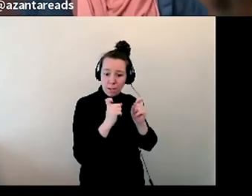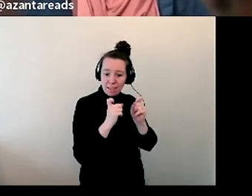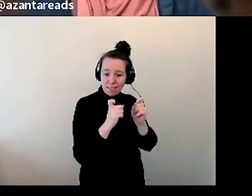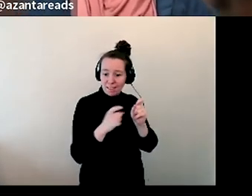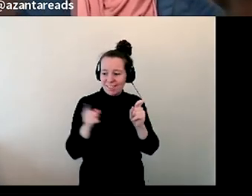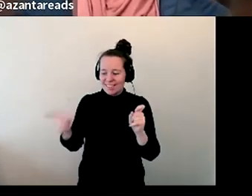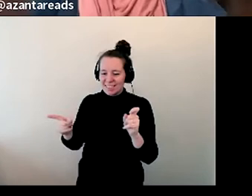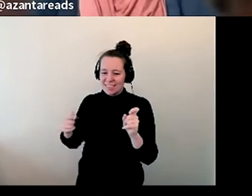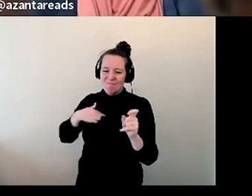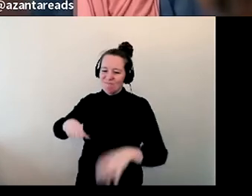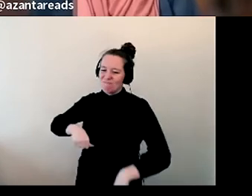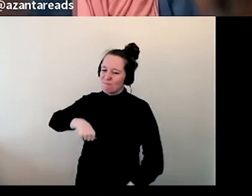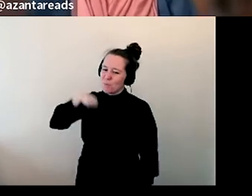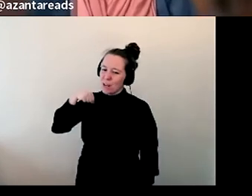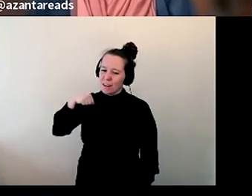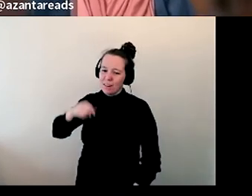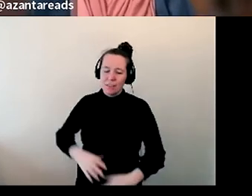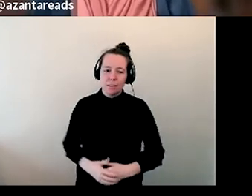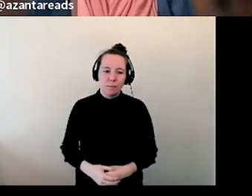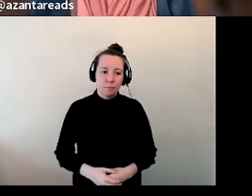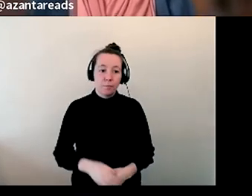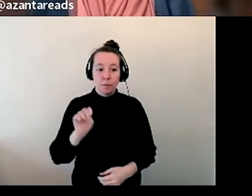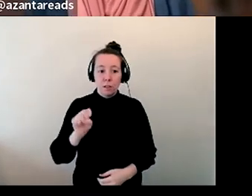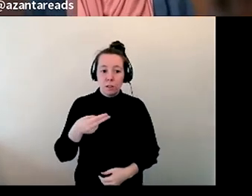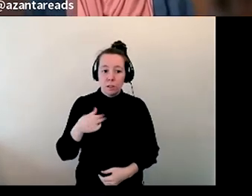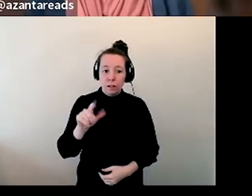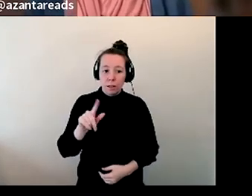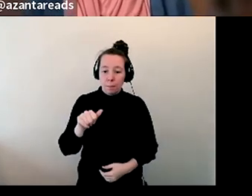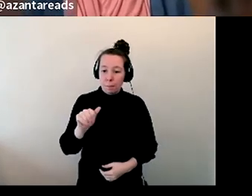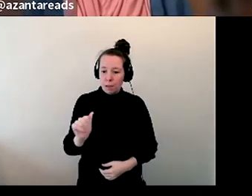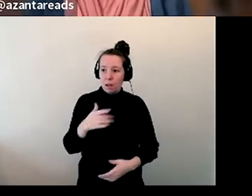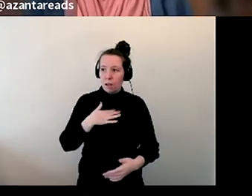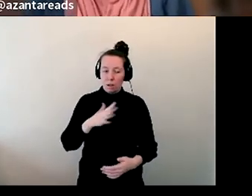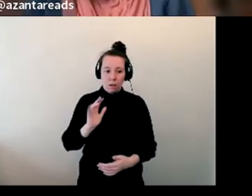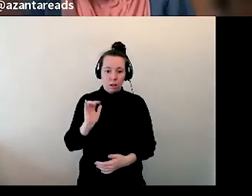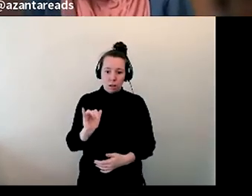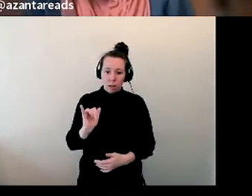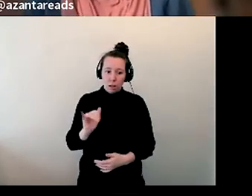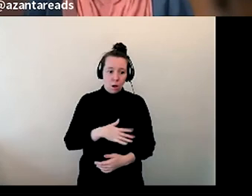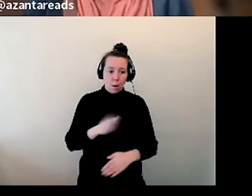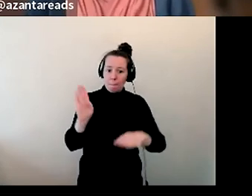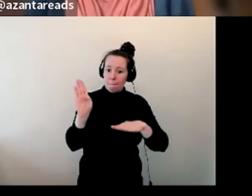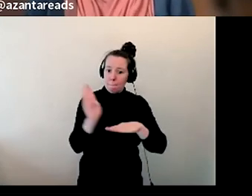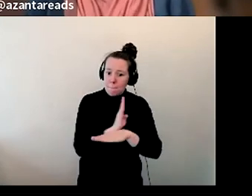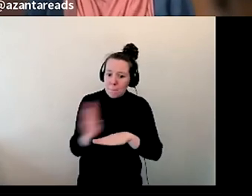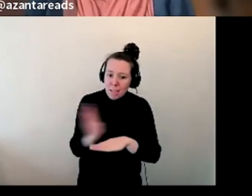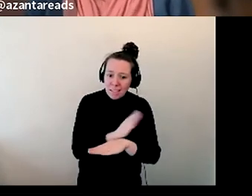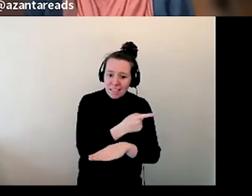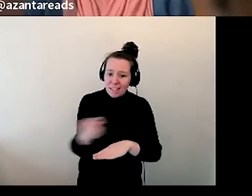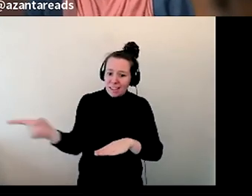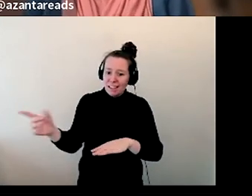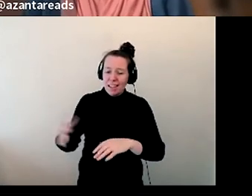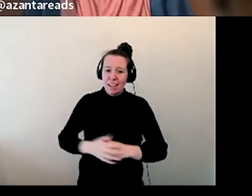of. And you guys are so busy. I can't imagine how you fit all this in, because I know some of you are